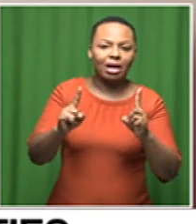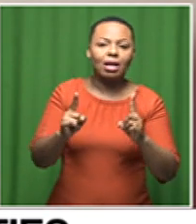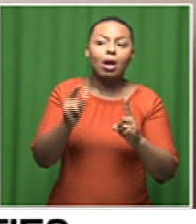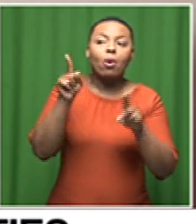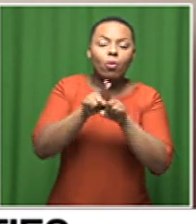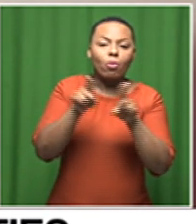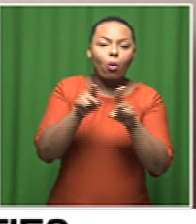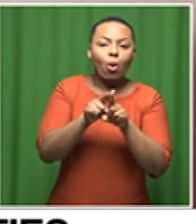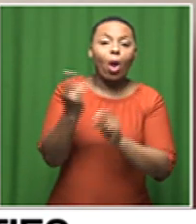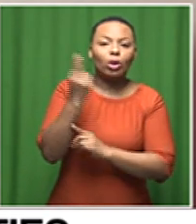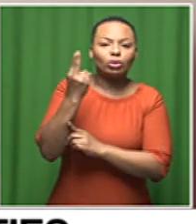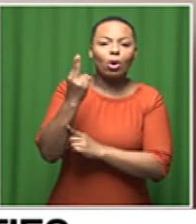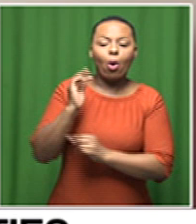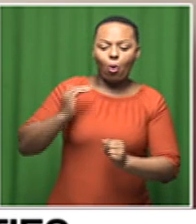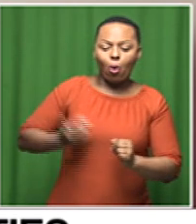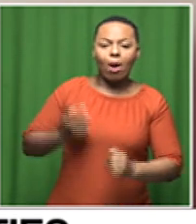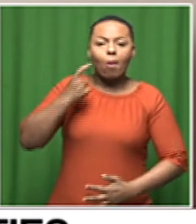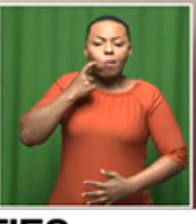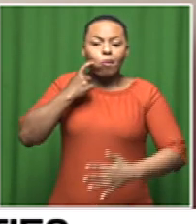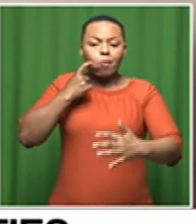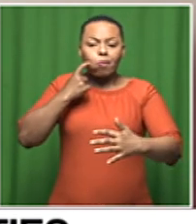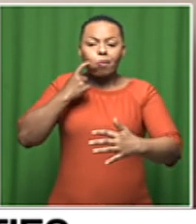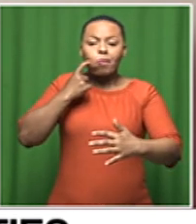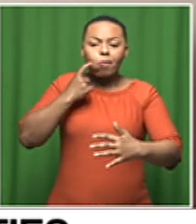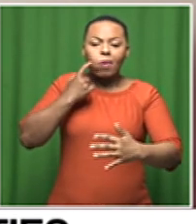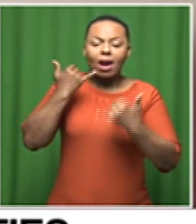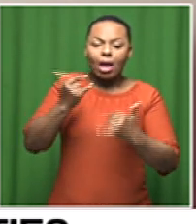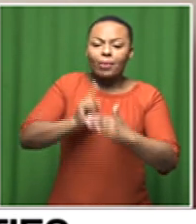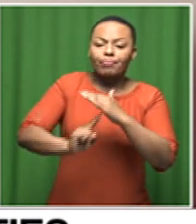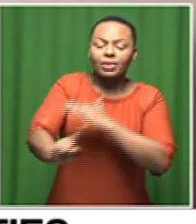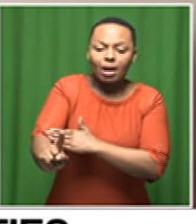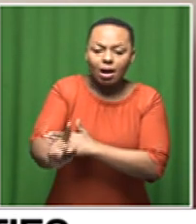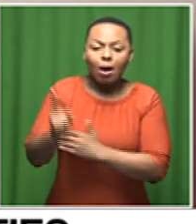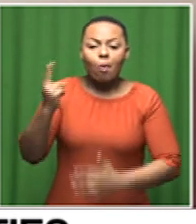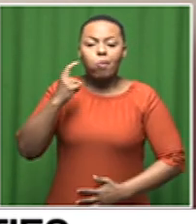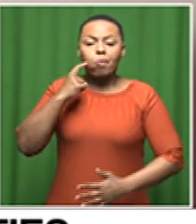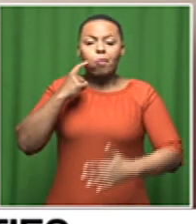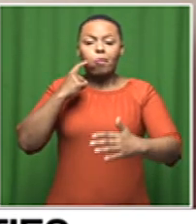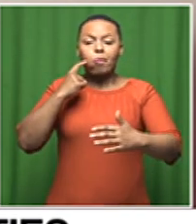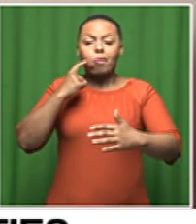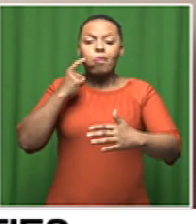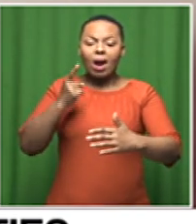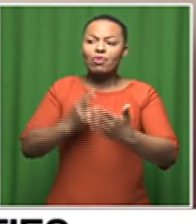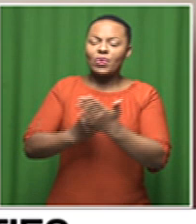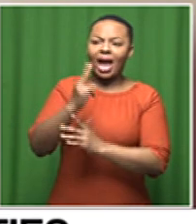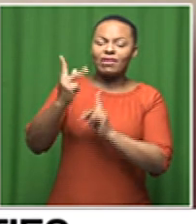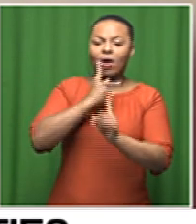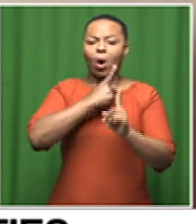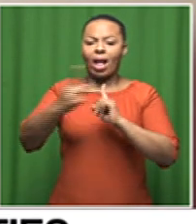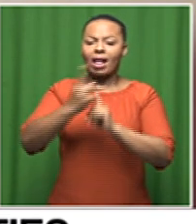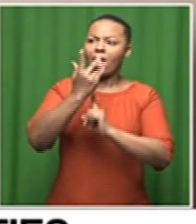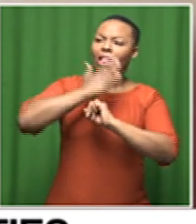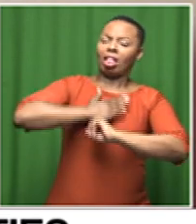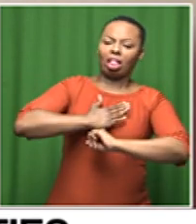pregnant women. Lately, we are receiving so many cases of pregnant women whose rights are violated, who